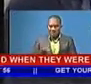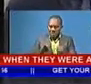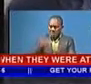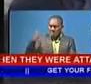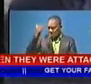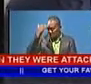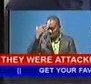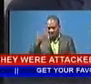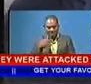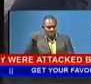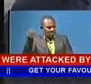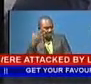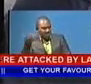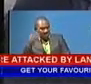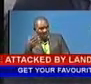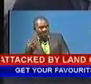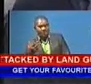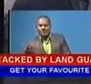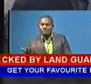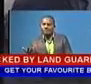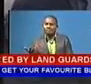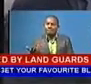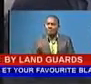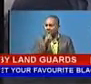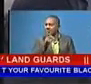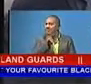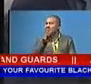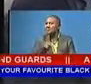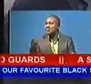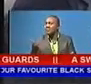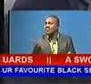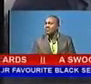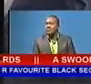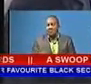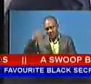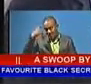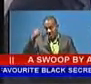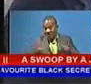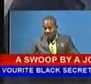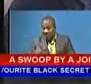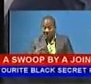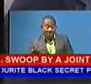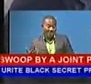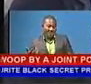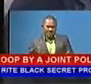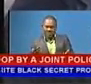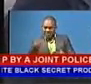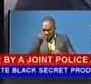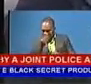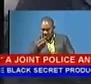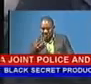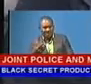know that it did not inform our earlier objection not to have it tendered through us? Because we said the information did